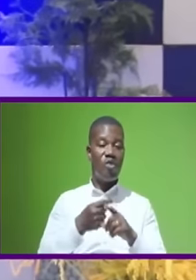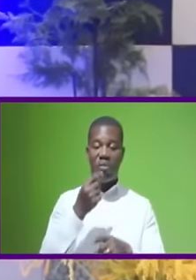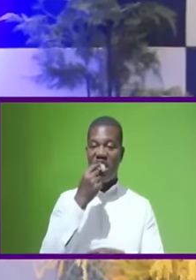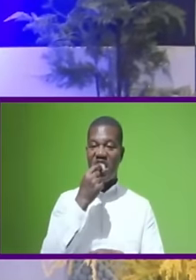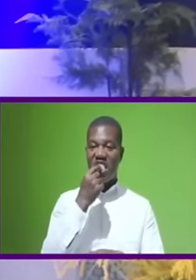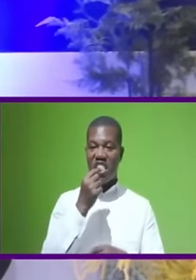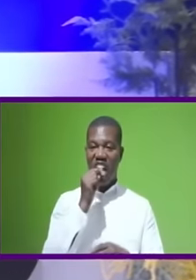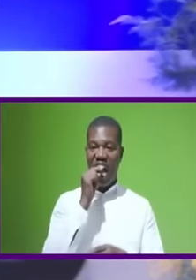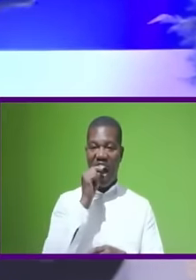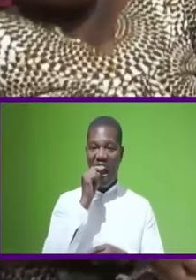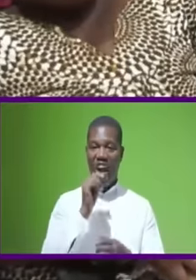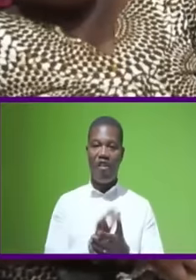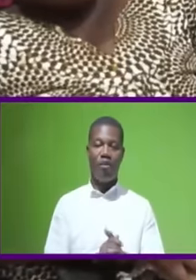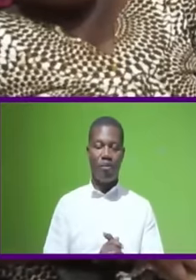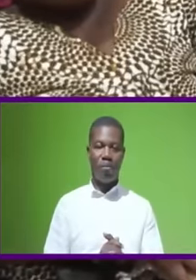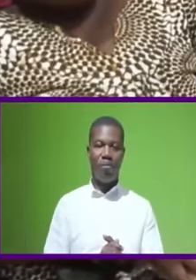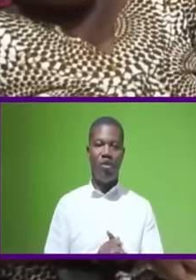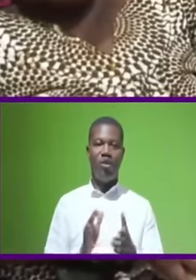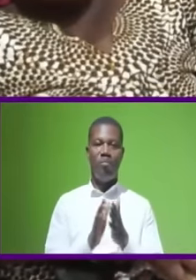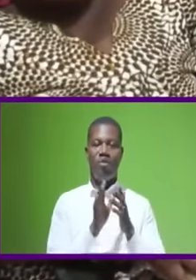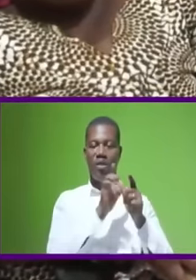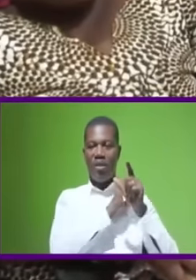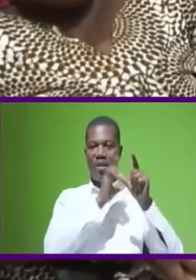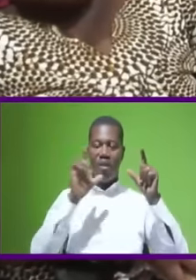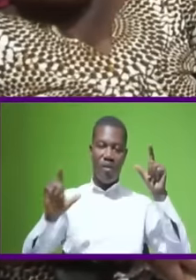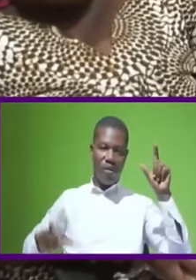if you will say, praise the Lord.